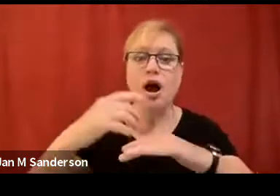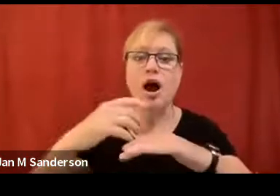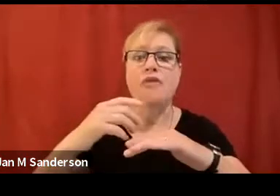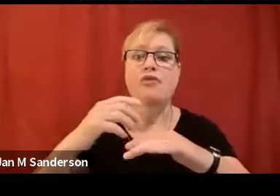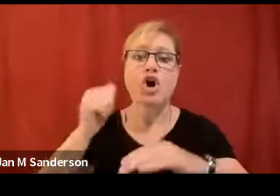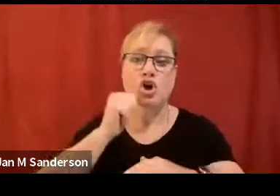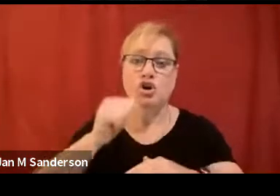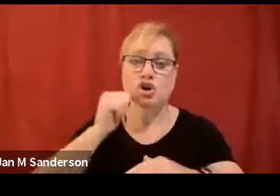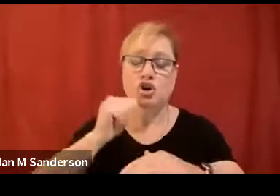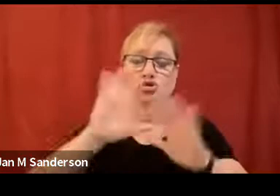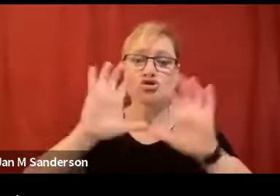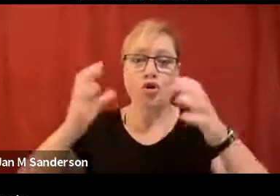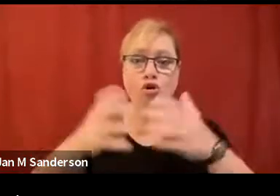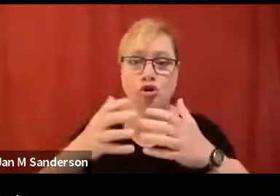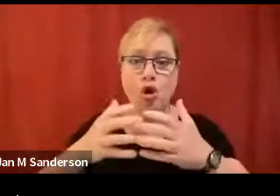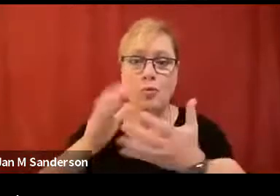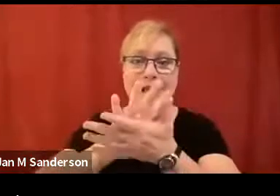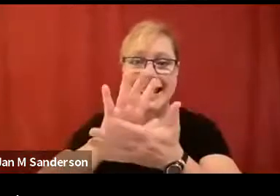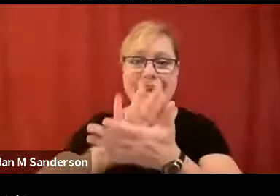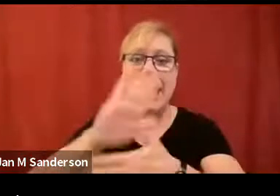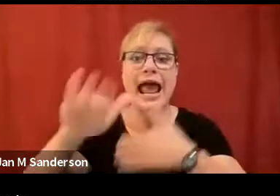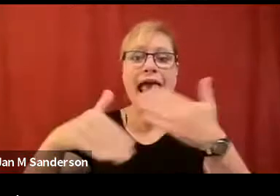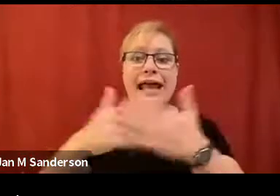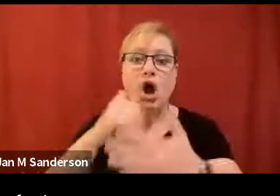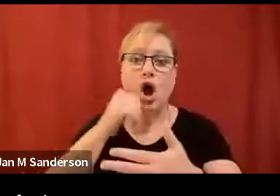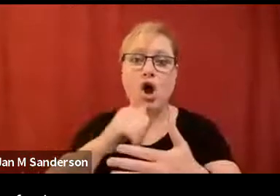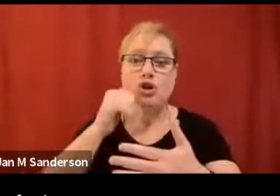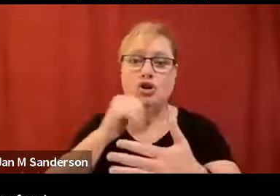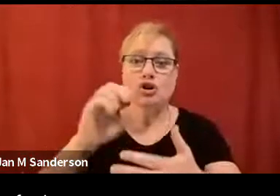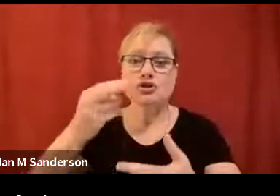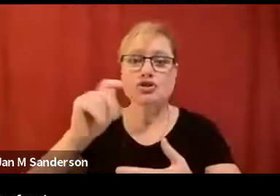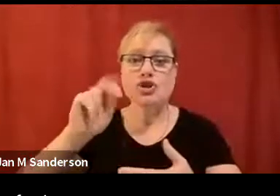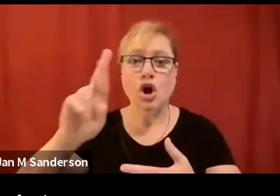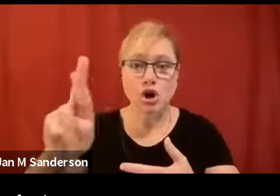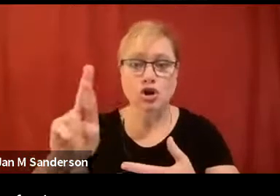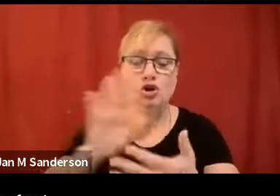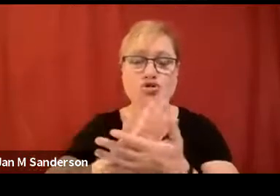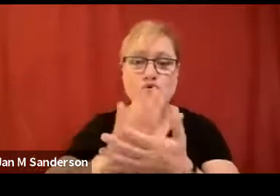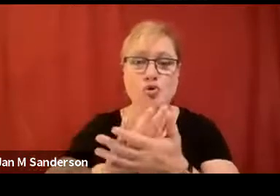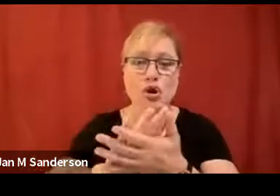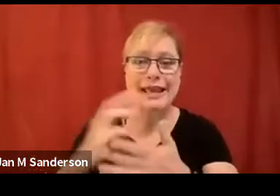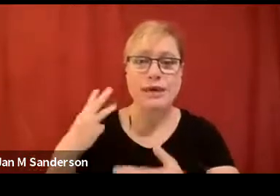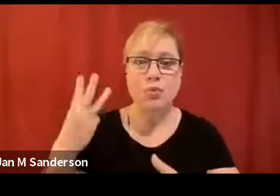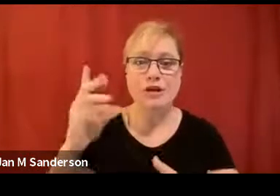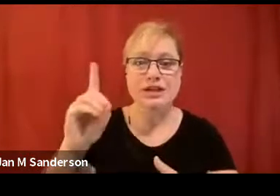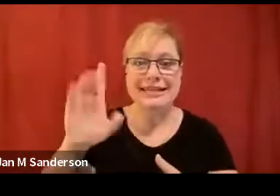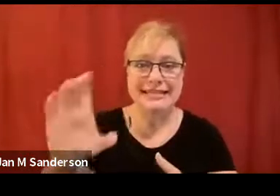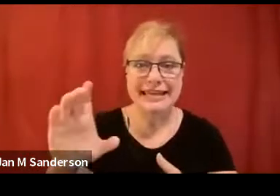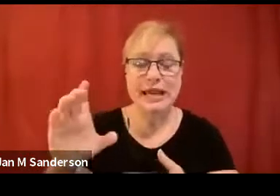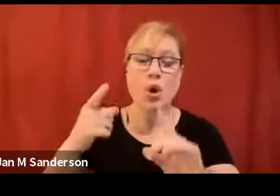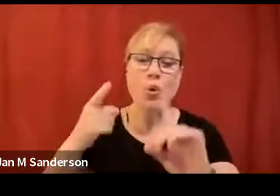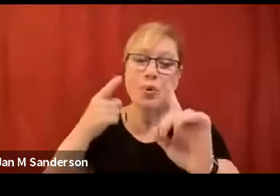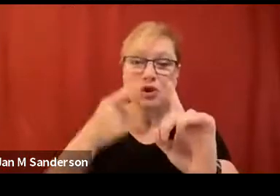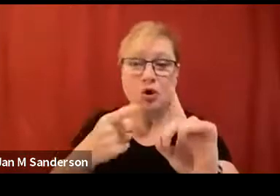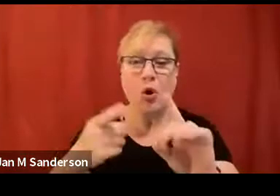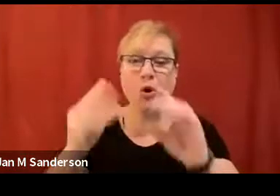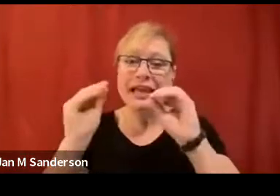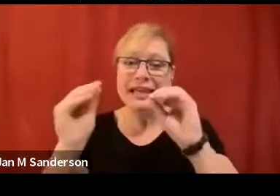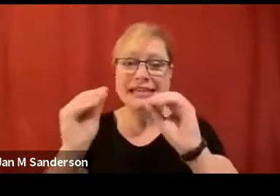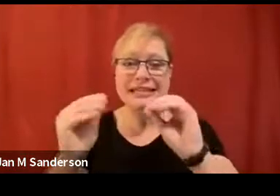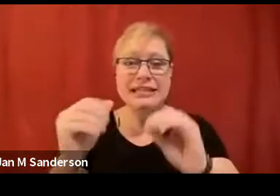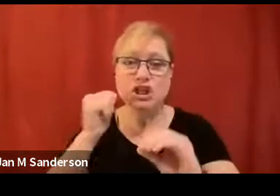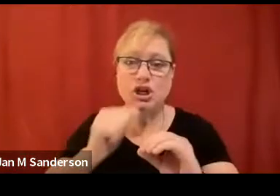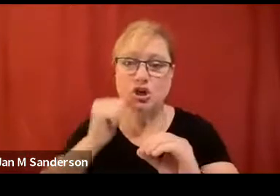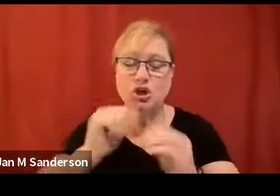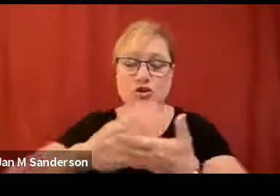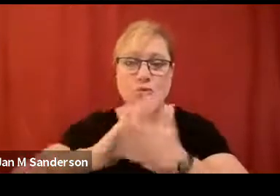Academy, an all-girls charter school in Washington, D.C., with the mission to teach girls to become leaders influencing change for